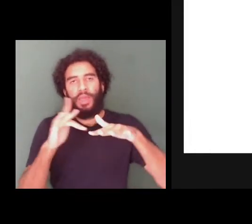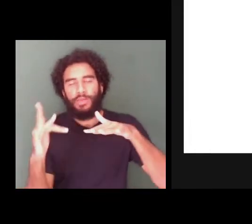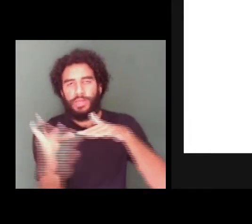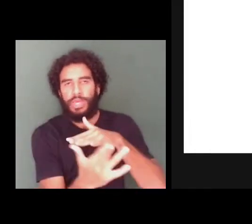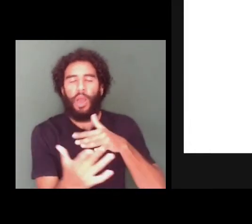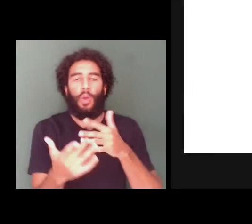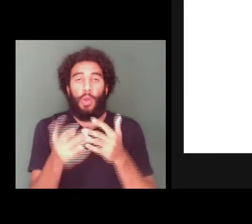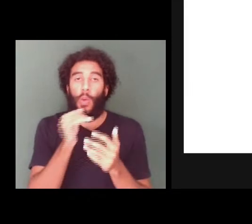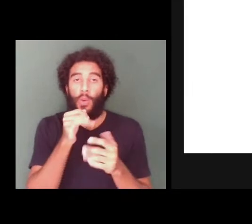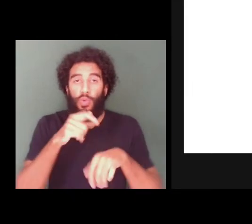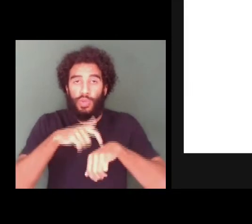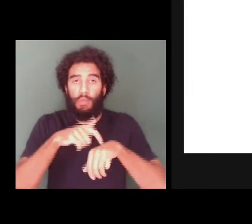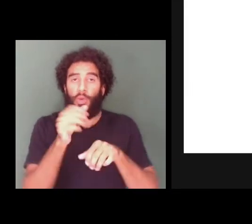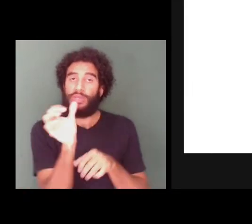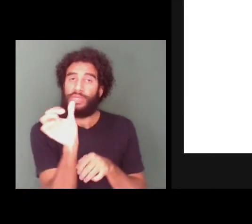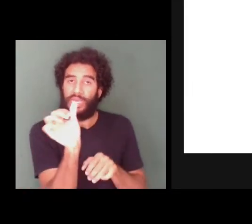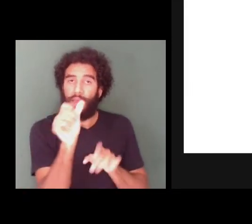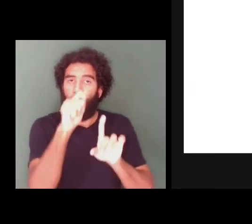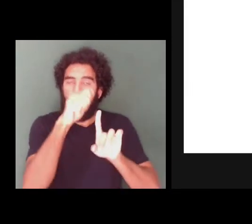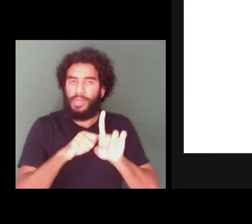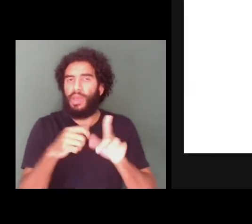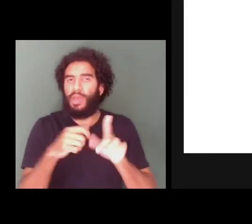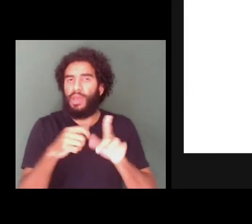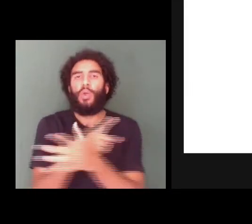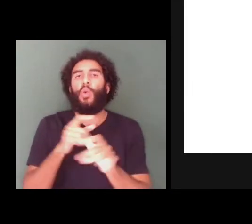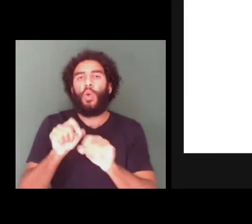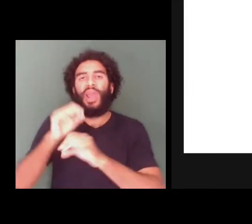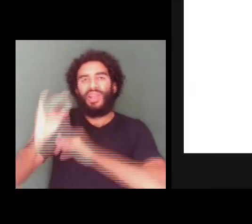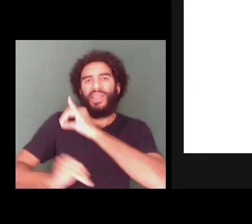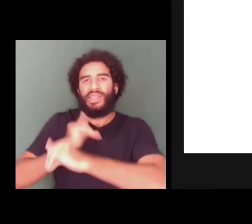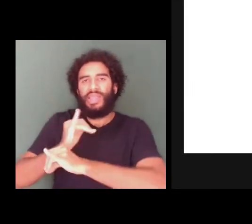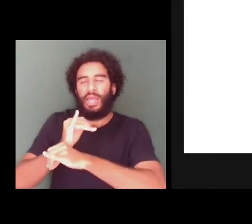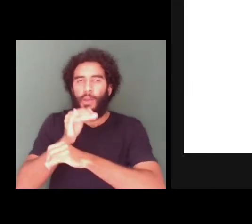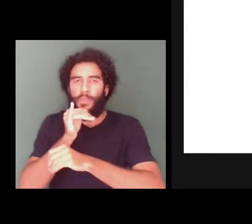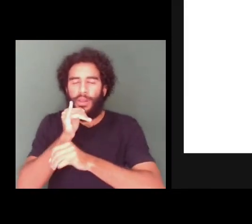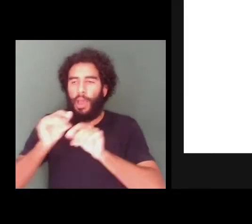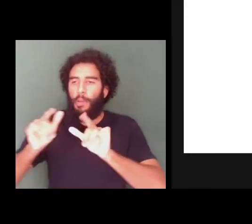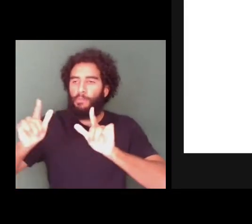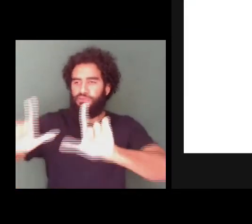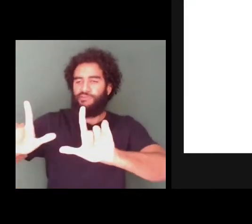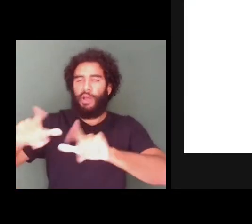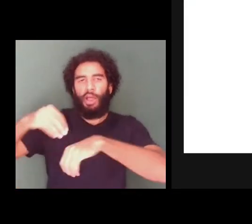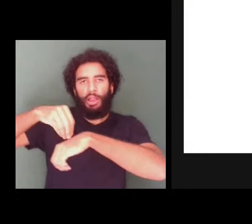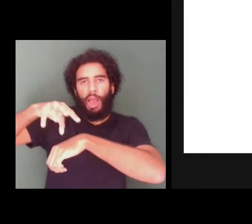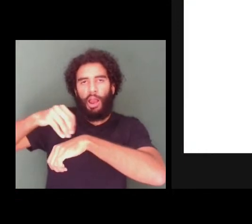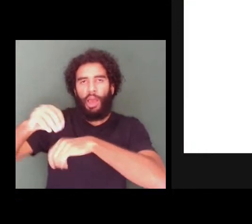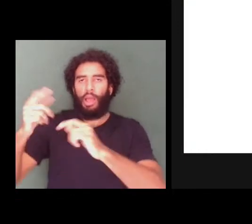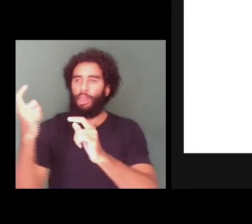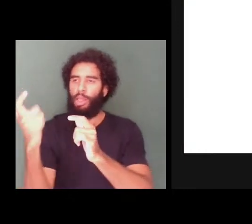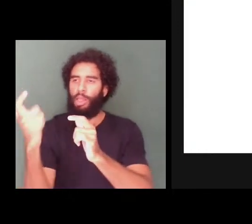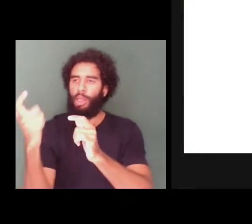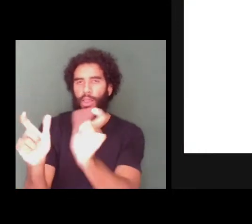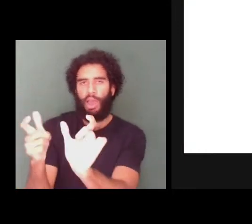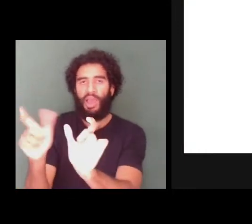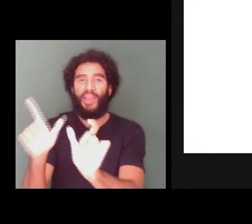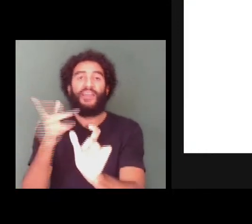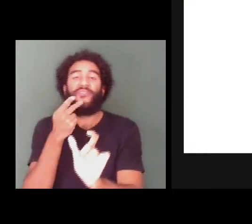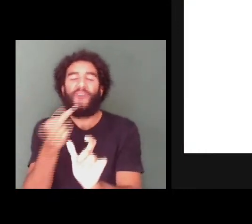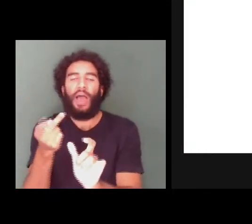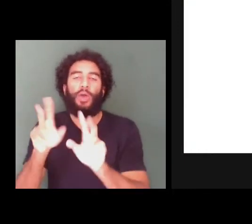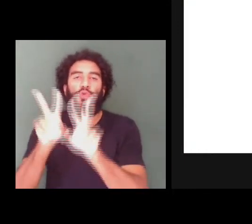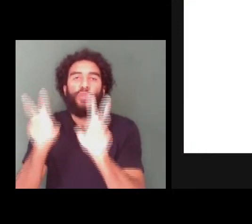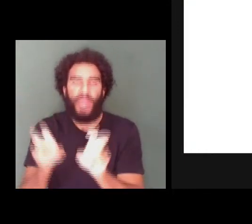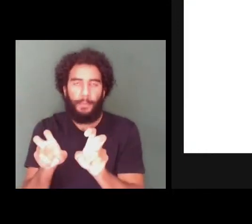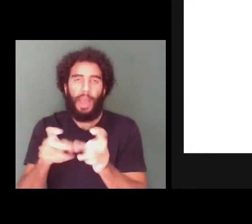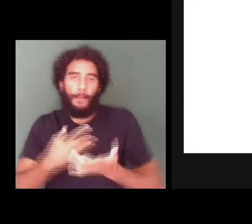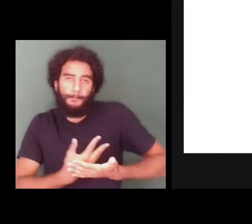media posts, talking about issues of breastfeeding, formula feeding, or specifically about the brands. We also looked at country-specific reports